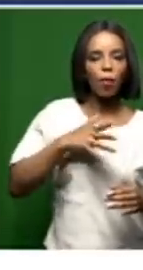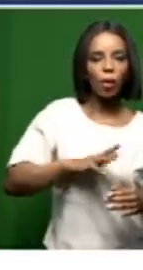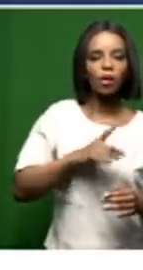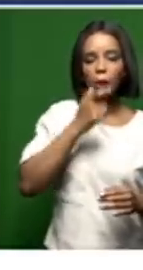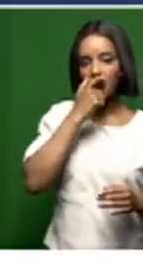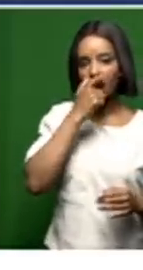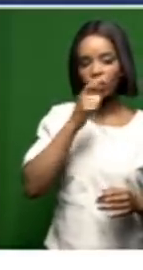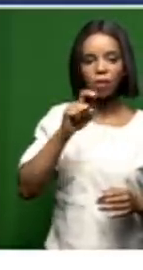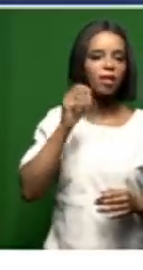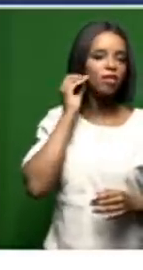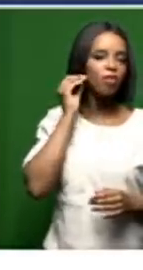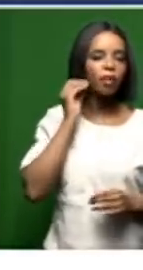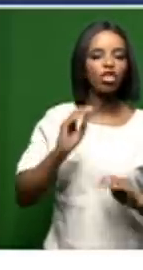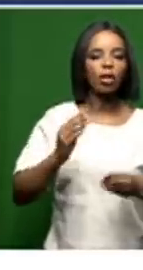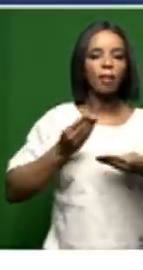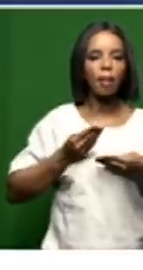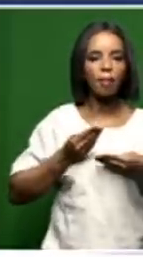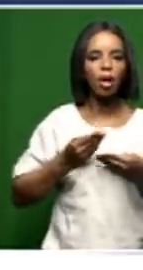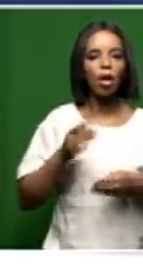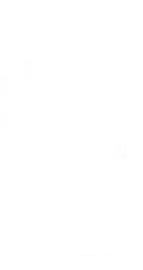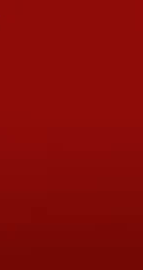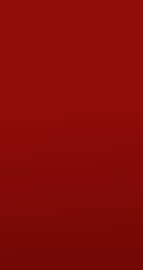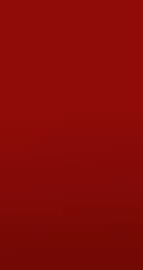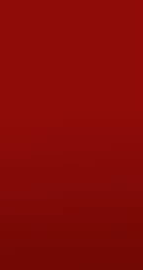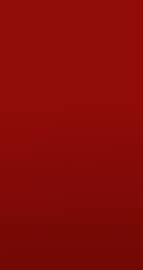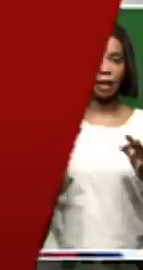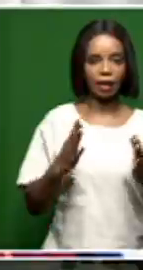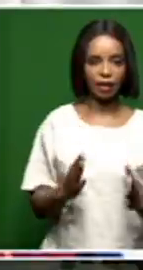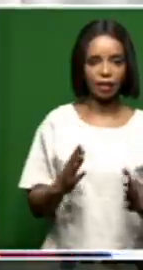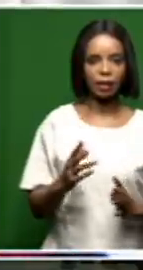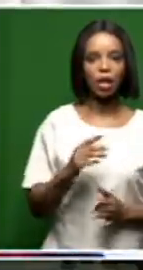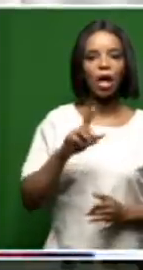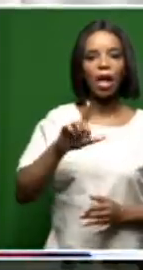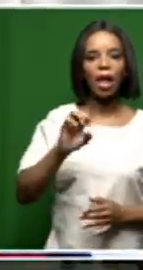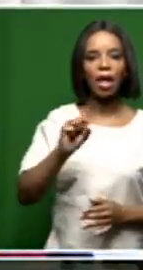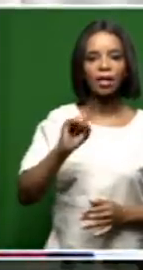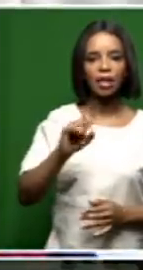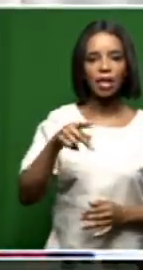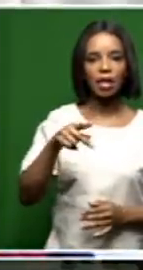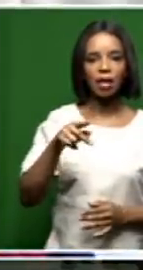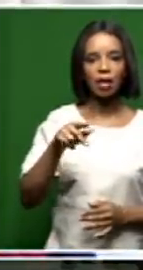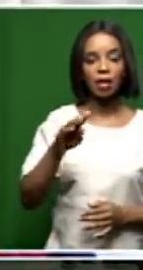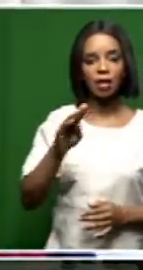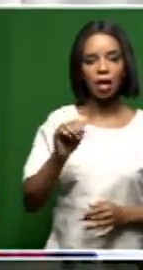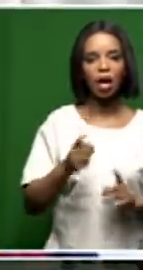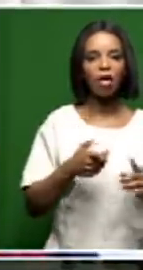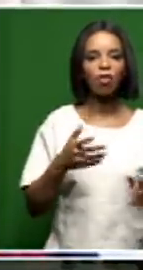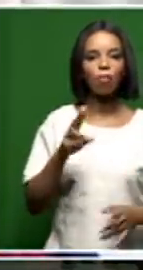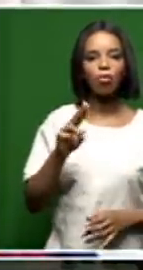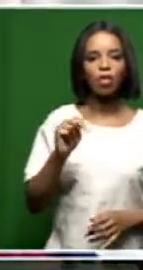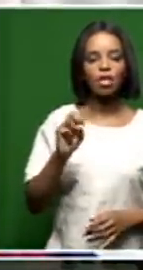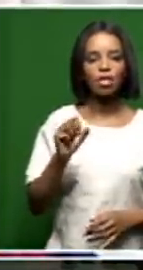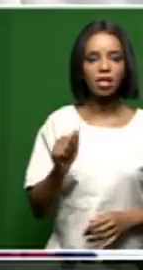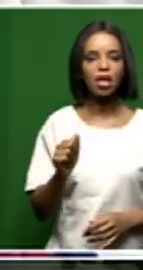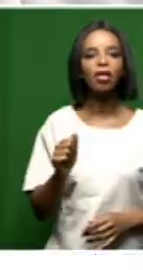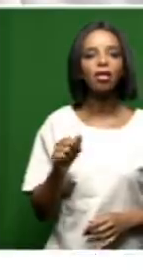information. Political analyst Professor Lesiba Teffo from the University of South Africa joins us now virtually for further discussion.